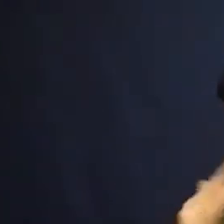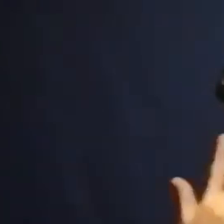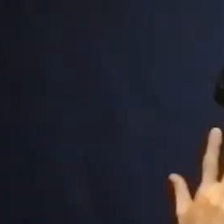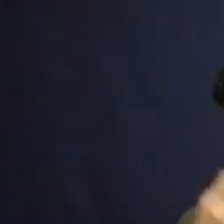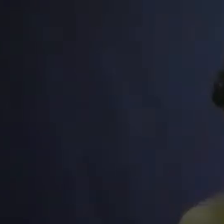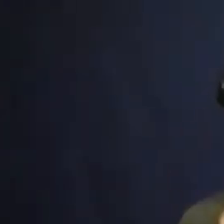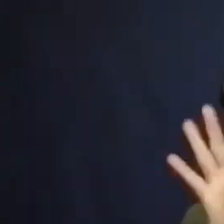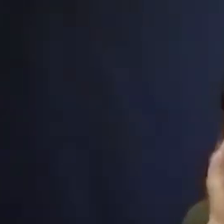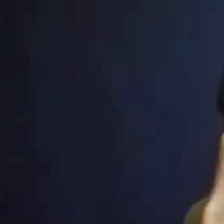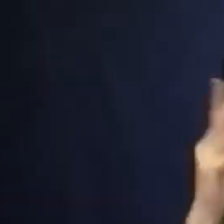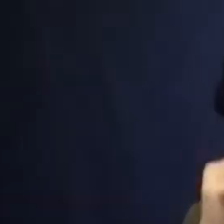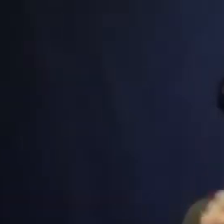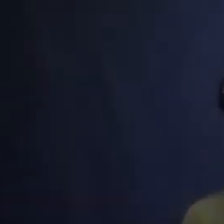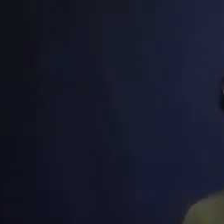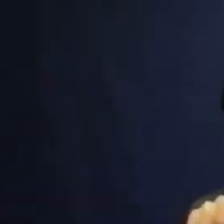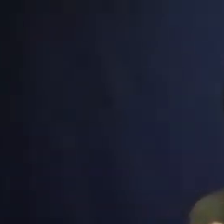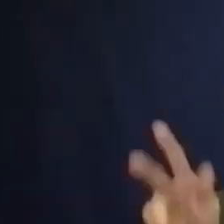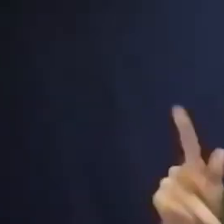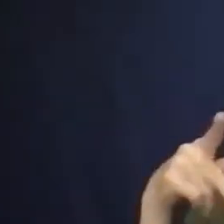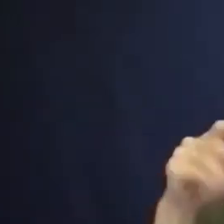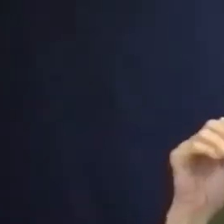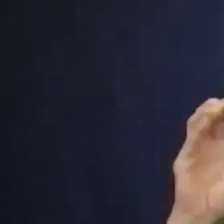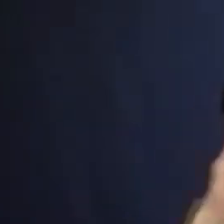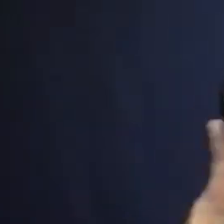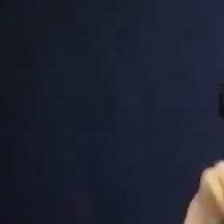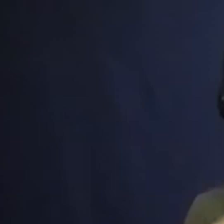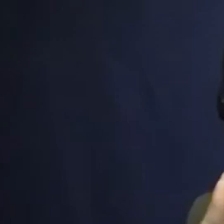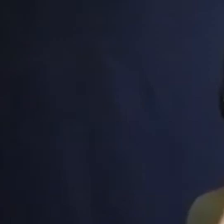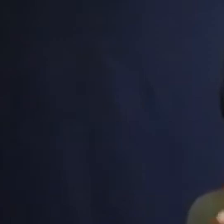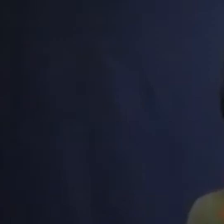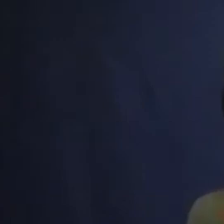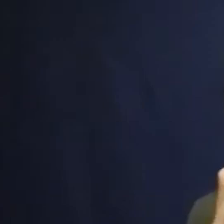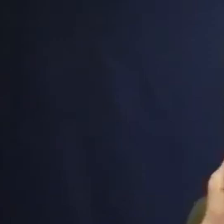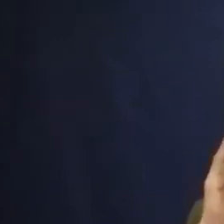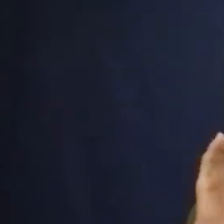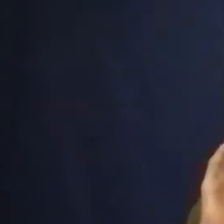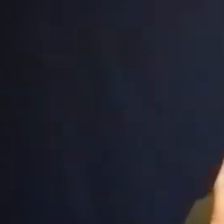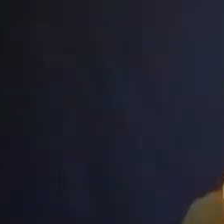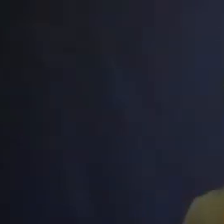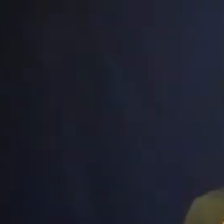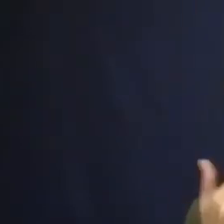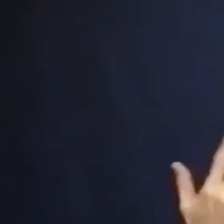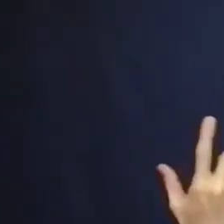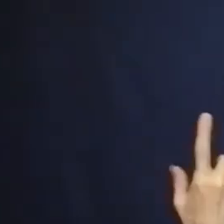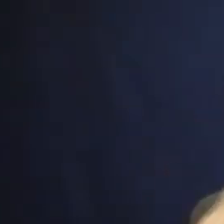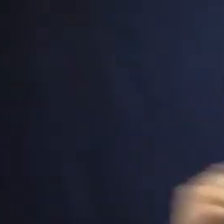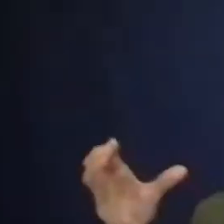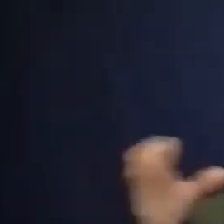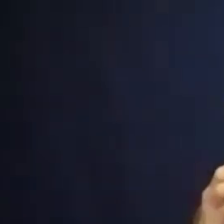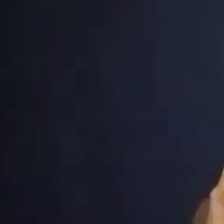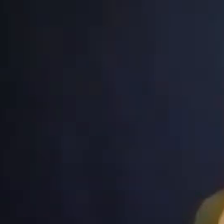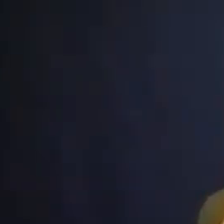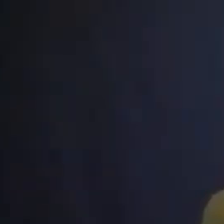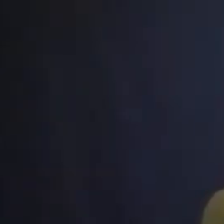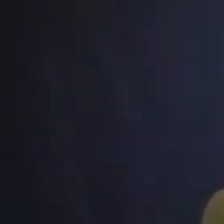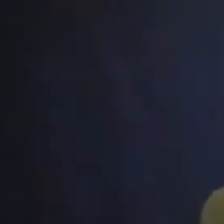in institutional settings. As we've come together to frame our advocacy agenda, it's become